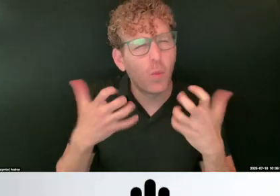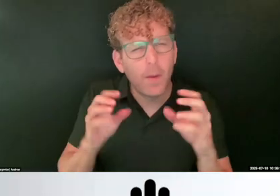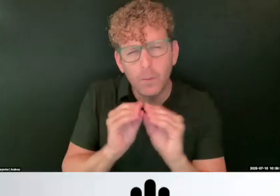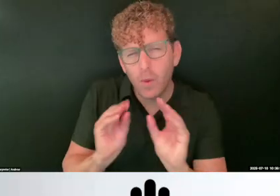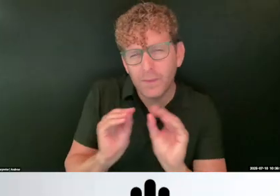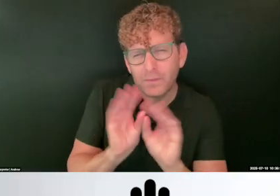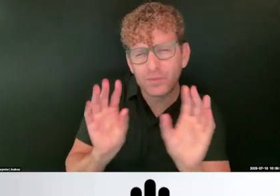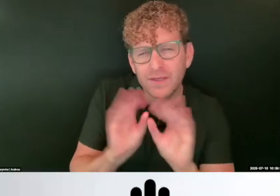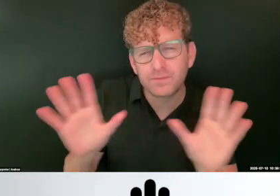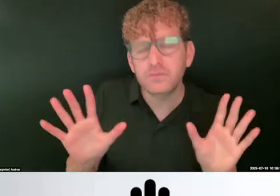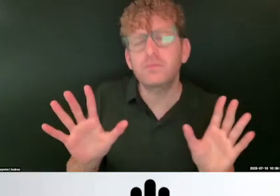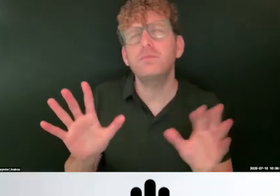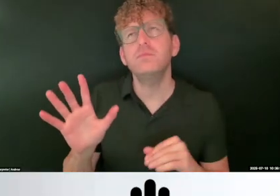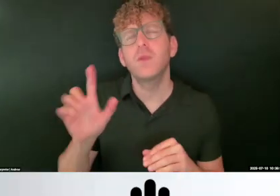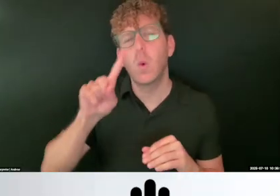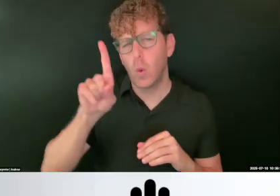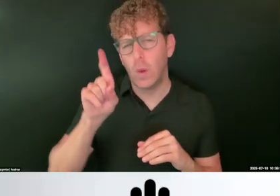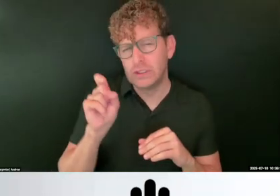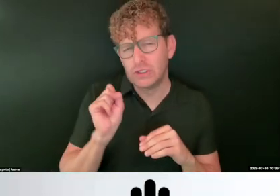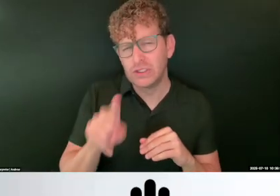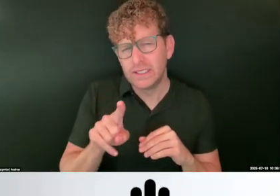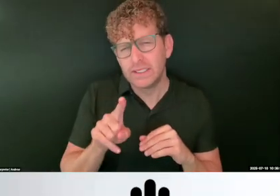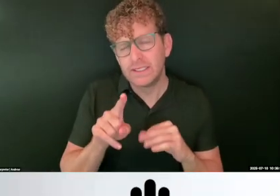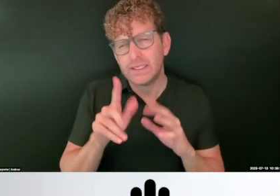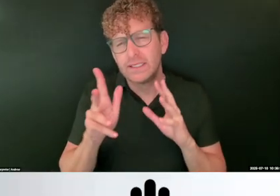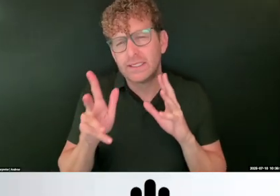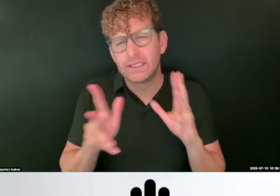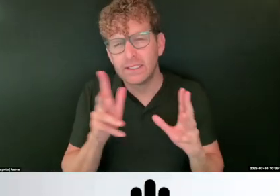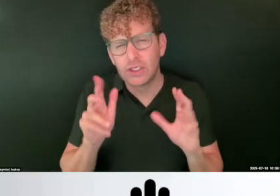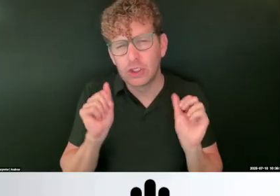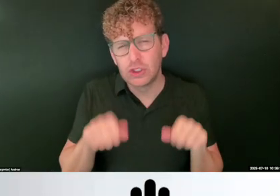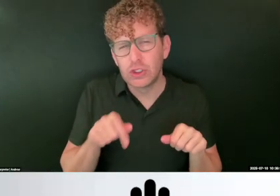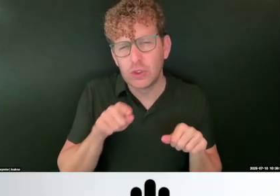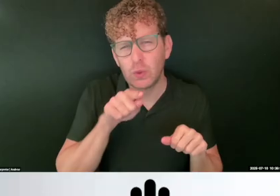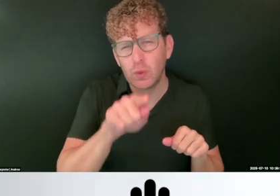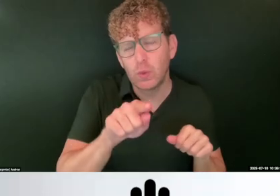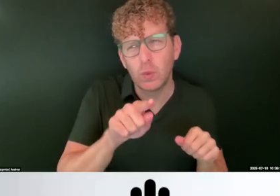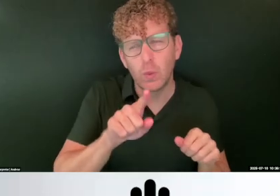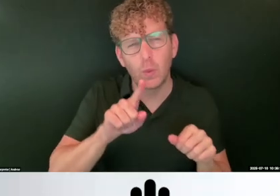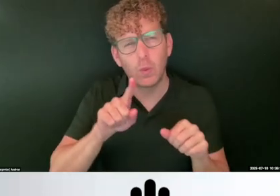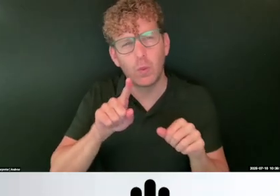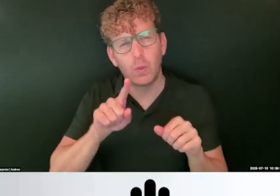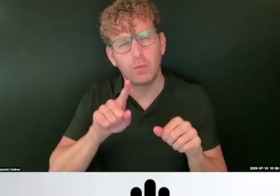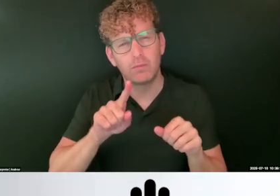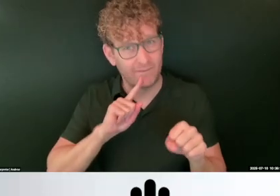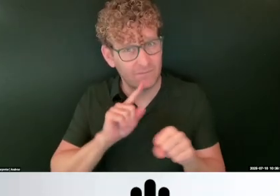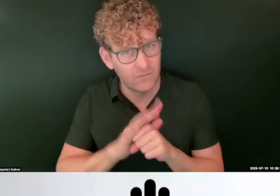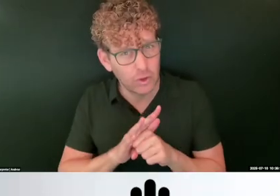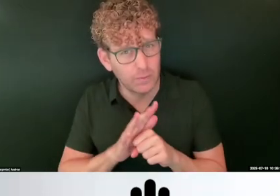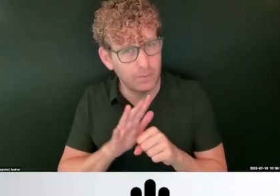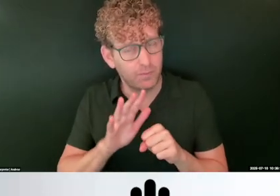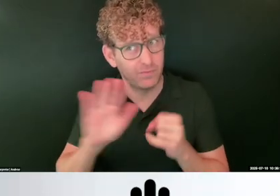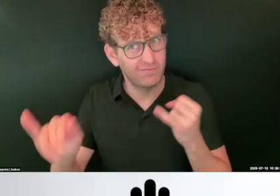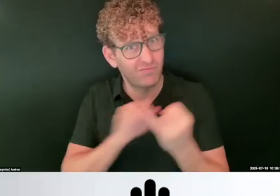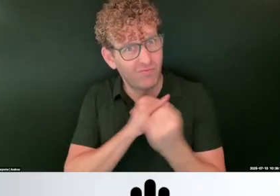is, could you confirm kind of the final allocation for Carl Moyer that's in this